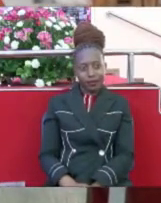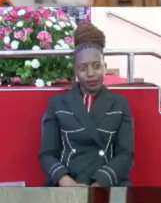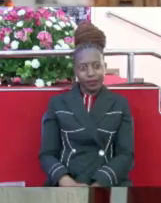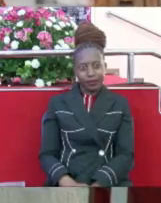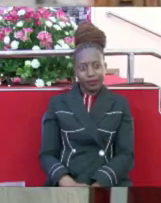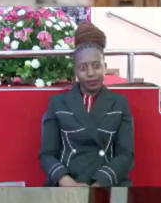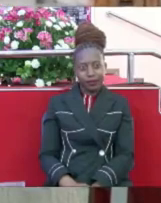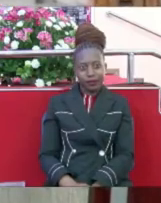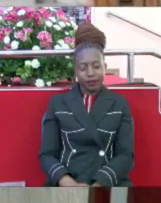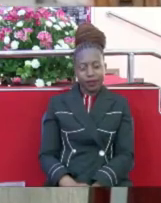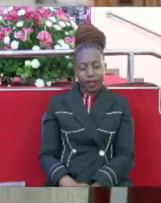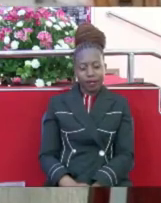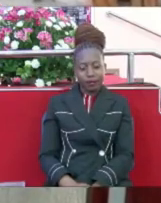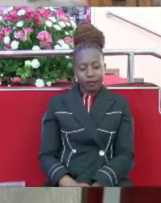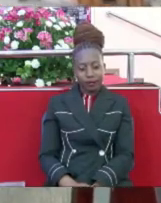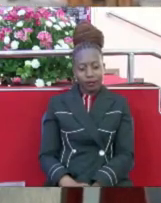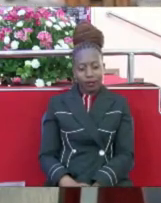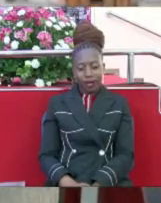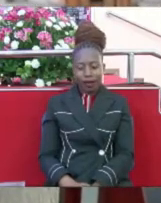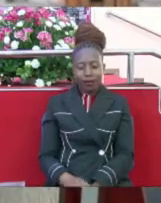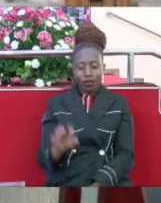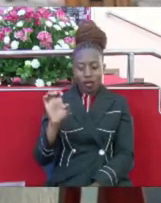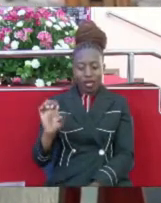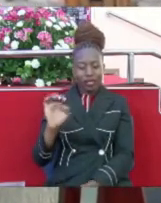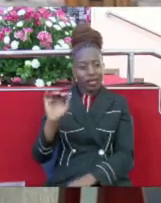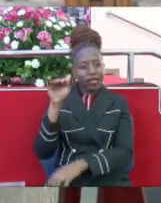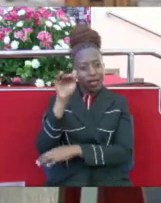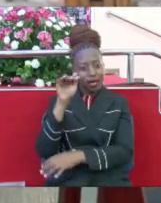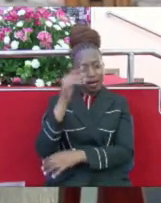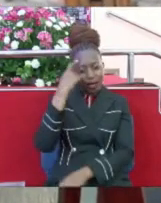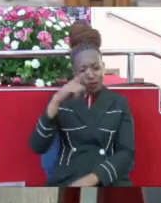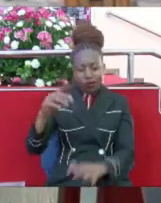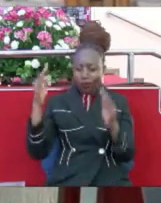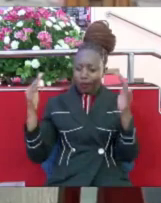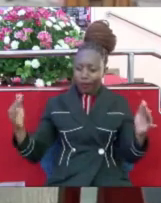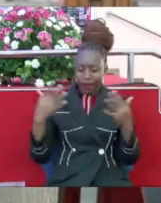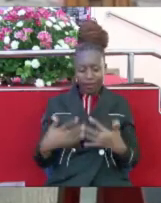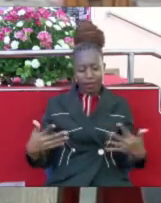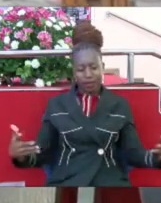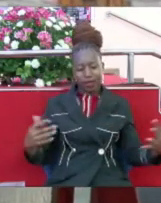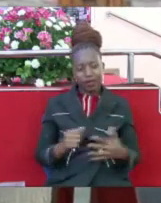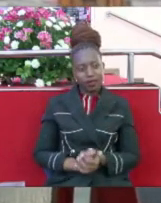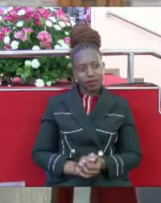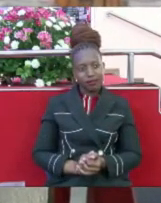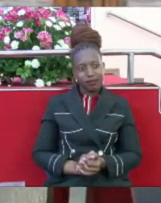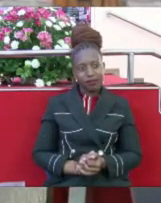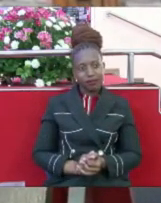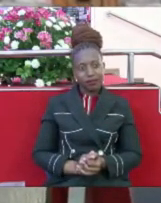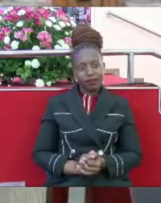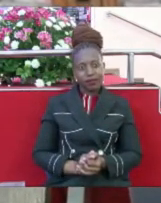He was not going to ask in small bits and pieces. He was going to ask in